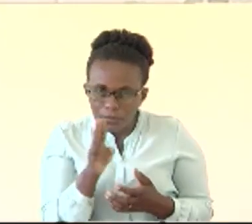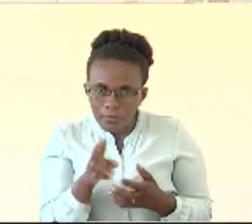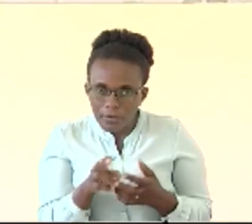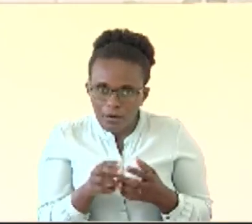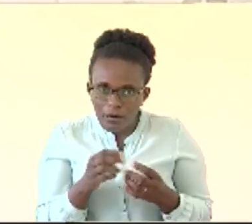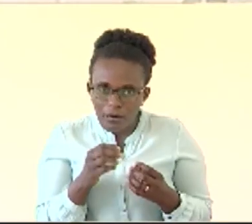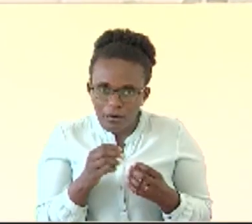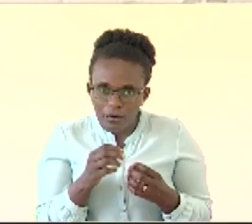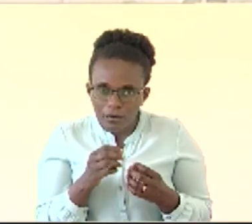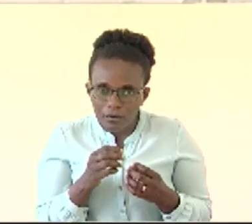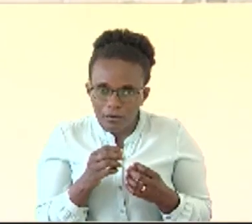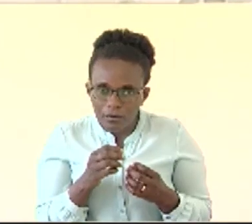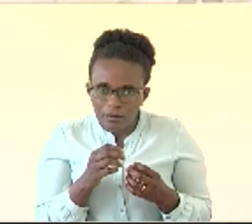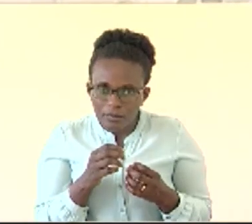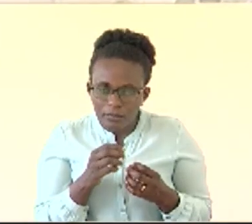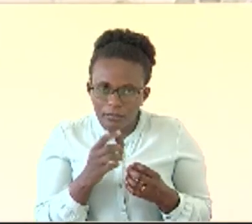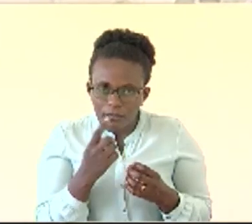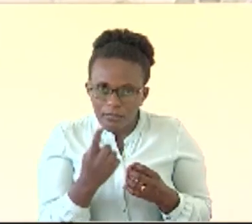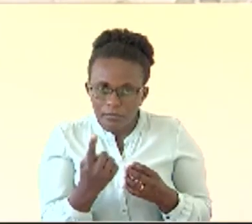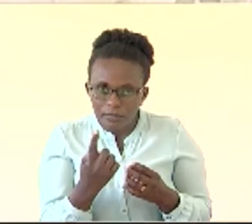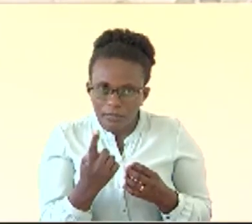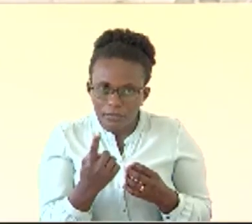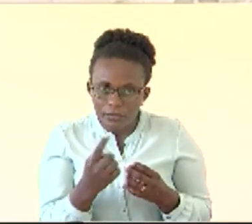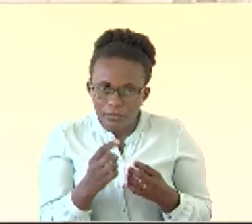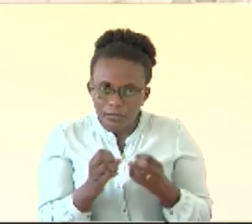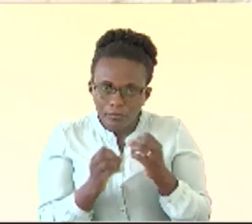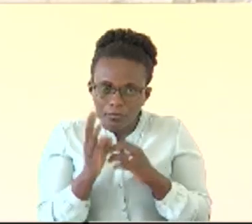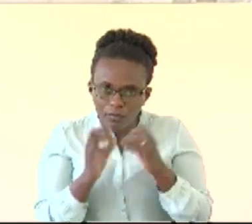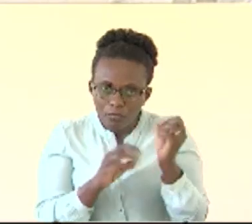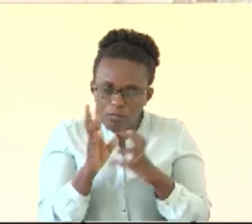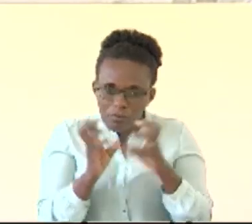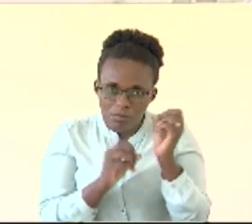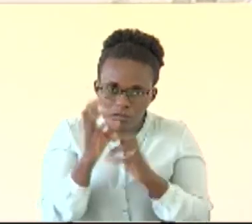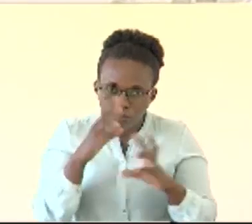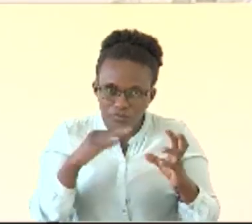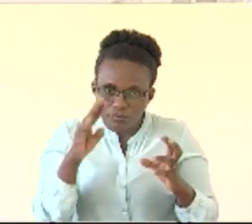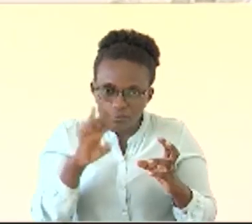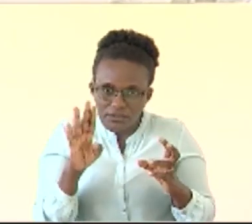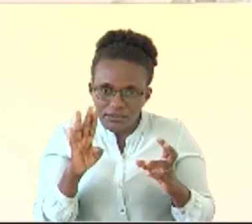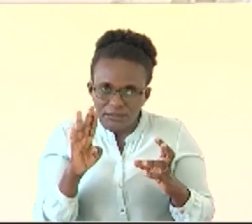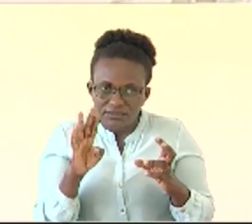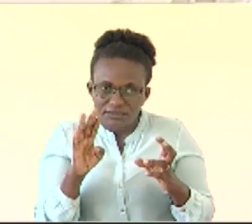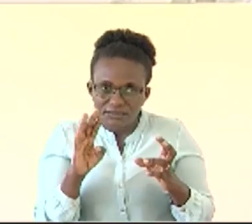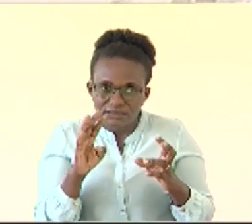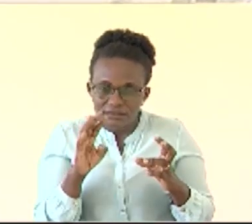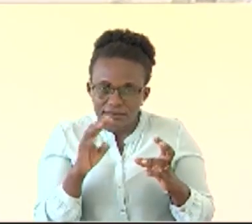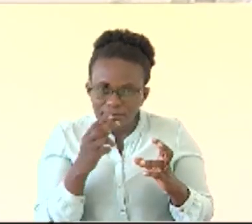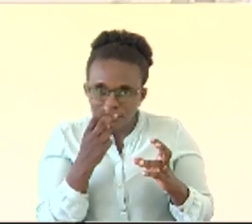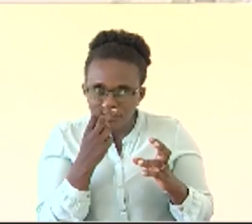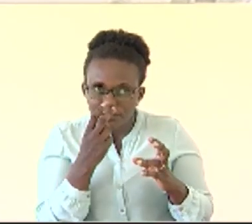You have on one electron, you see so many bubbles, and on another one, you